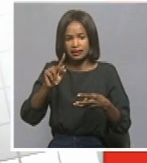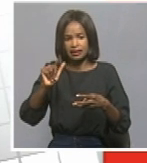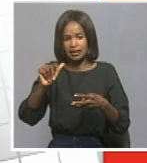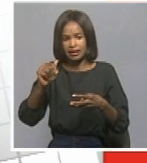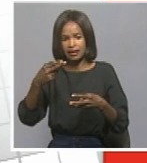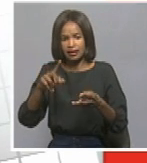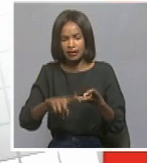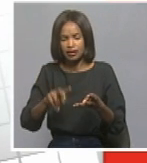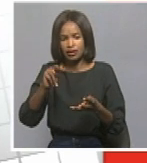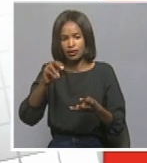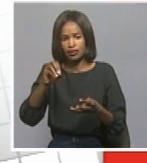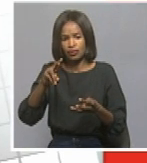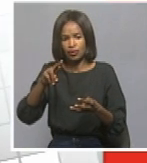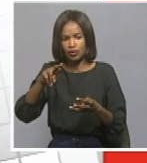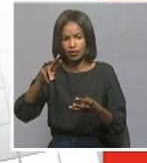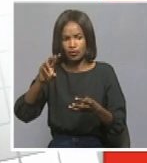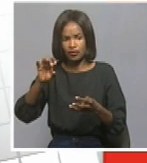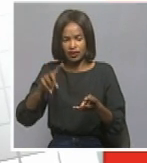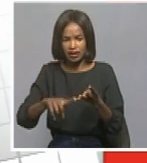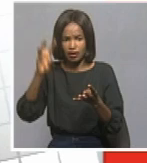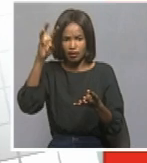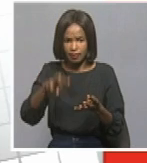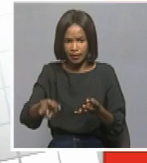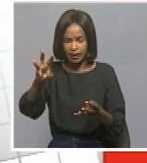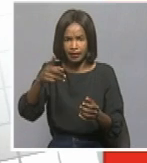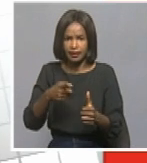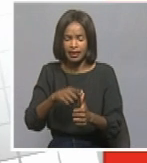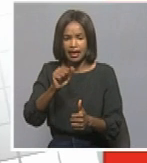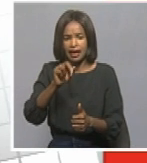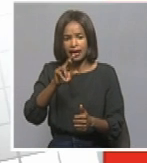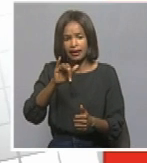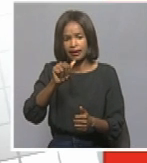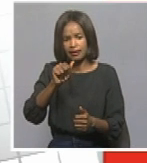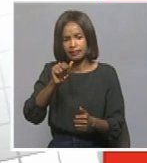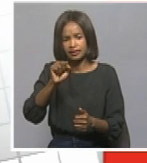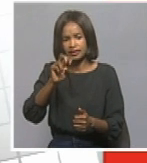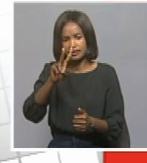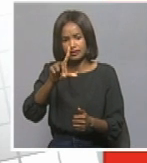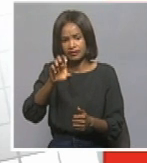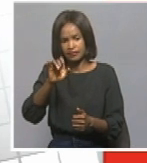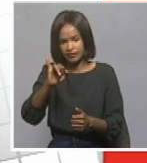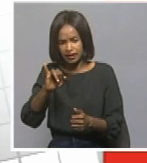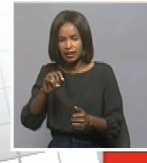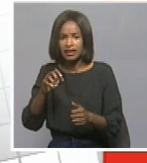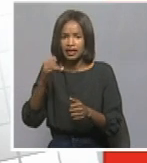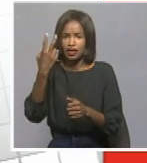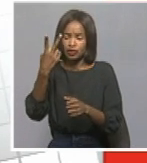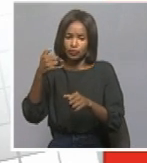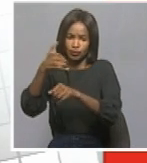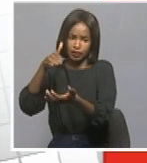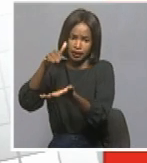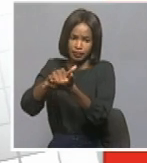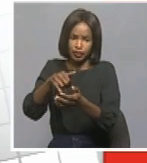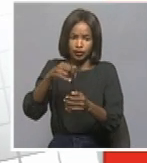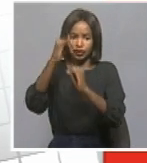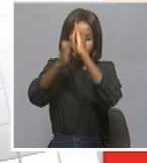Noord-Oever, Office by Harbour, Ariane's plane, and then of course the two airports, Usia